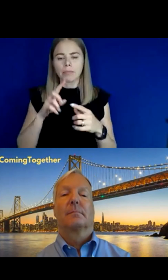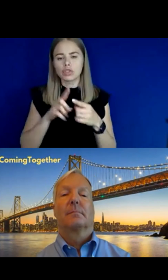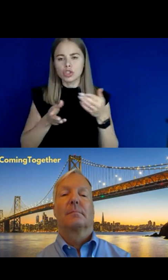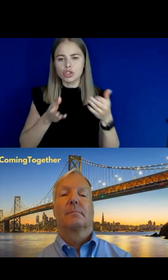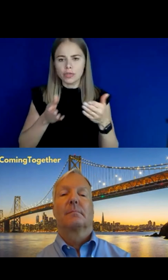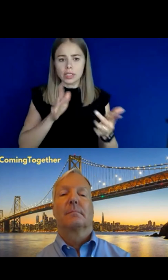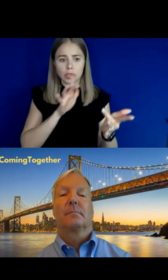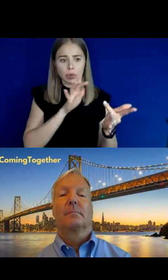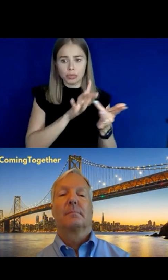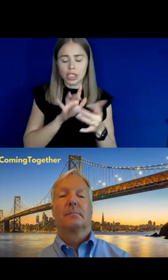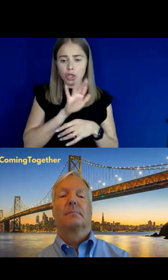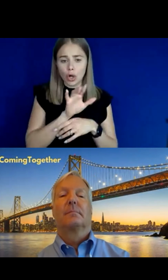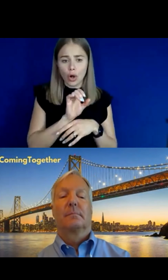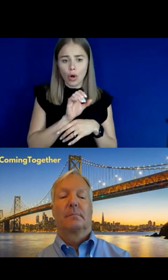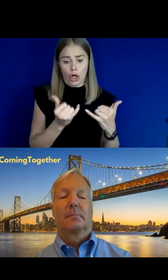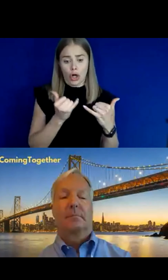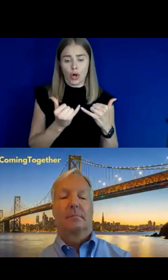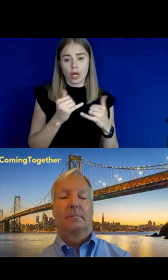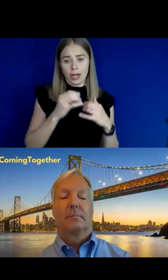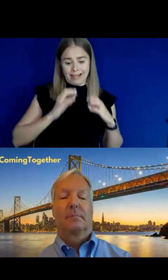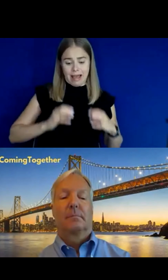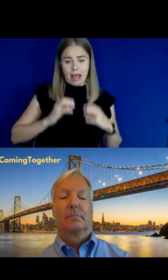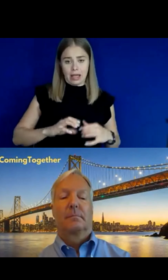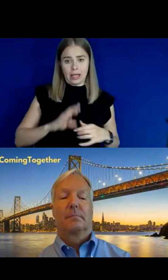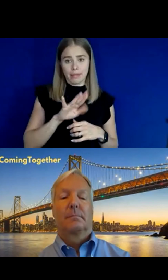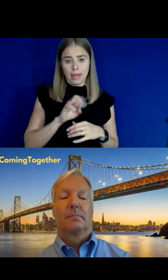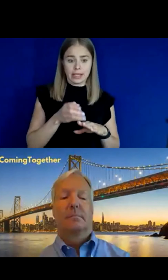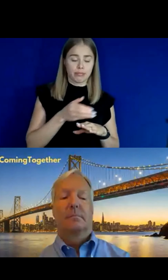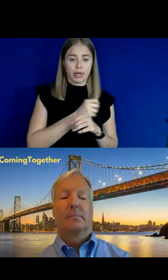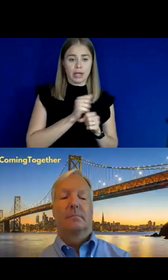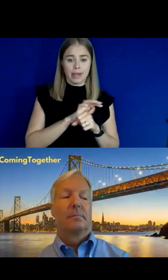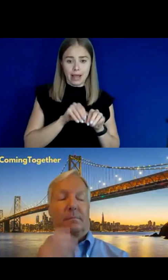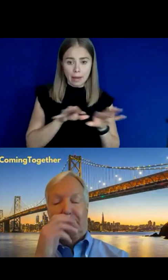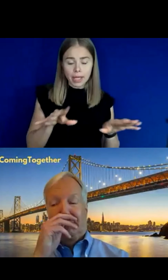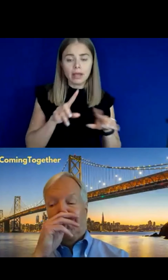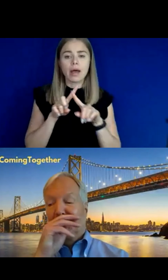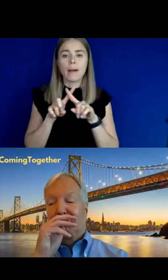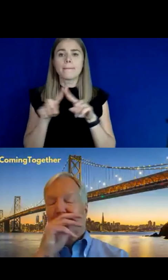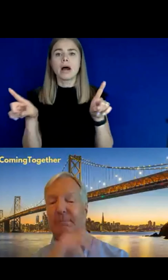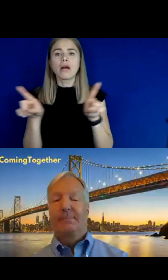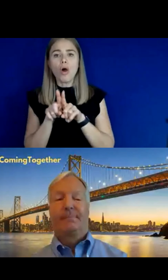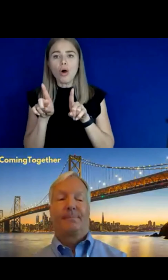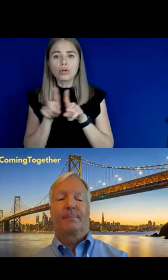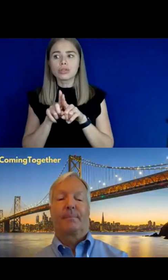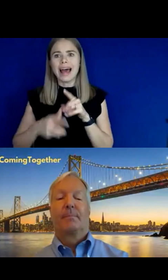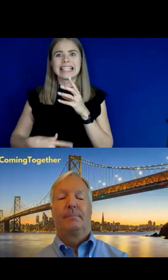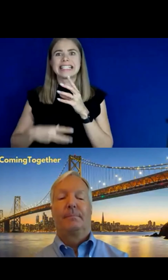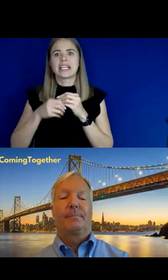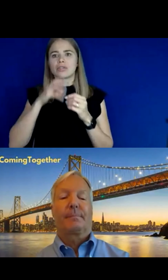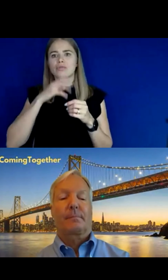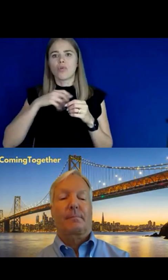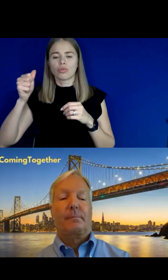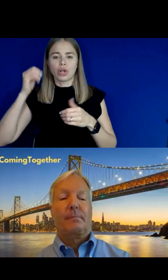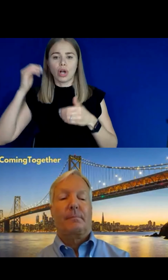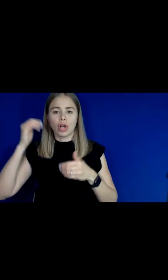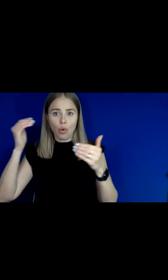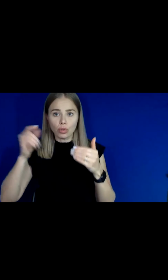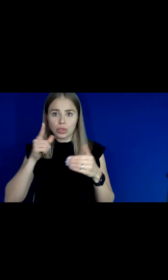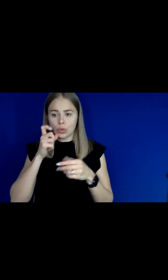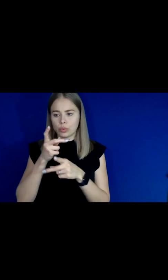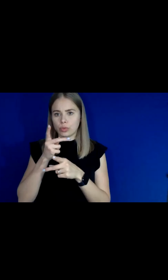your current client base pre-pandemic, but also those additional older adults and